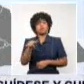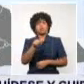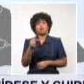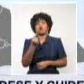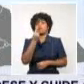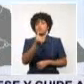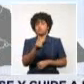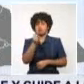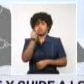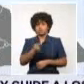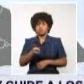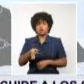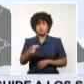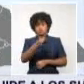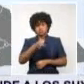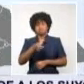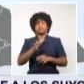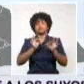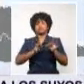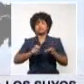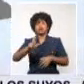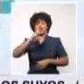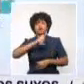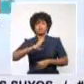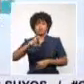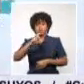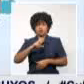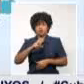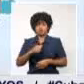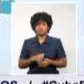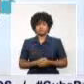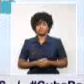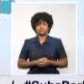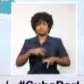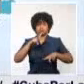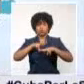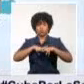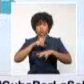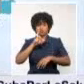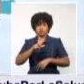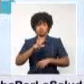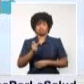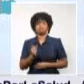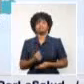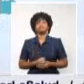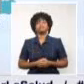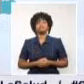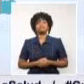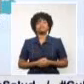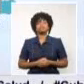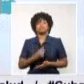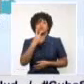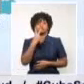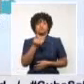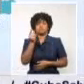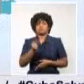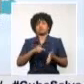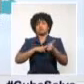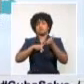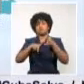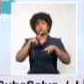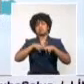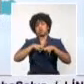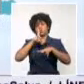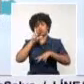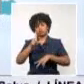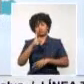9 cases, that is 52.9%, Holguín and Villa Clara with 2 cases